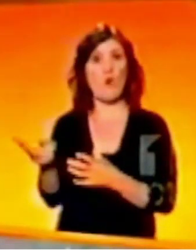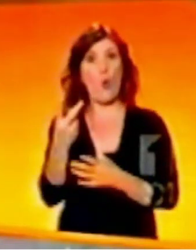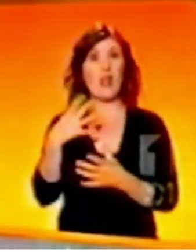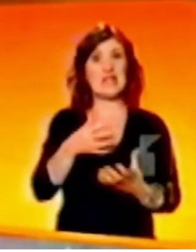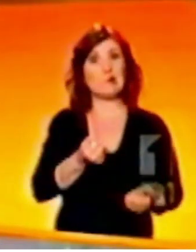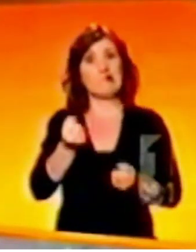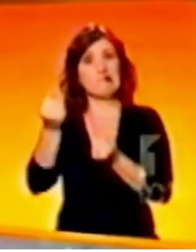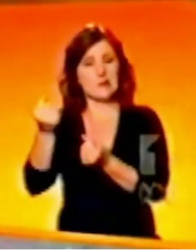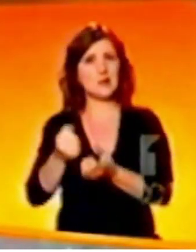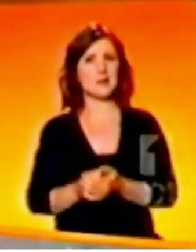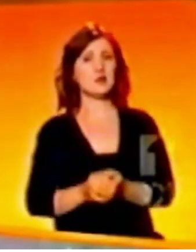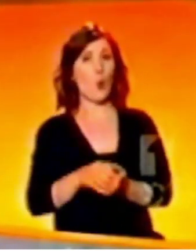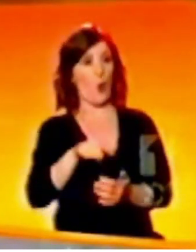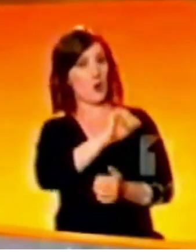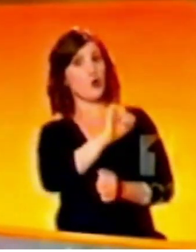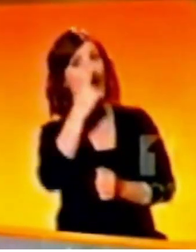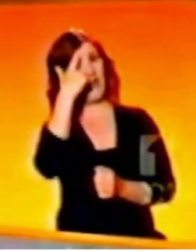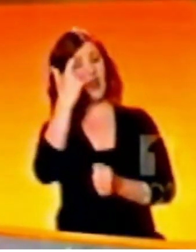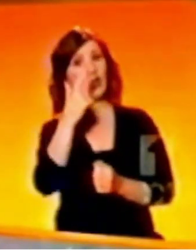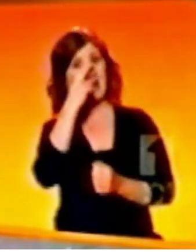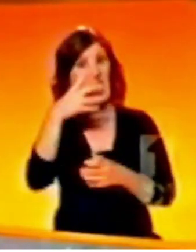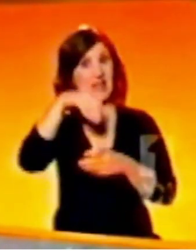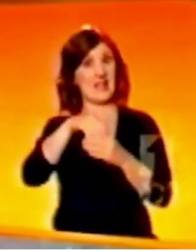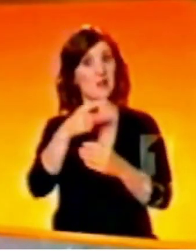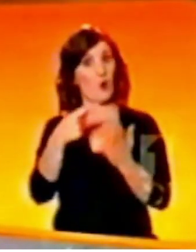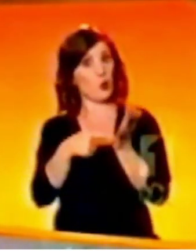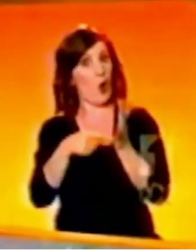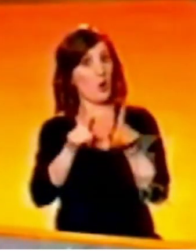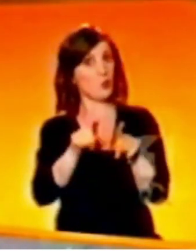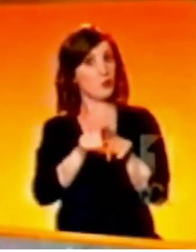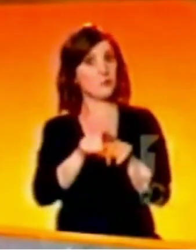So this can be used as a one for the toilet, yeah? Yes. Yeah.